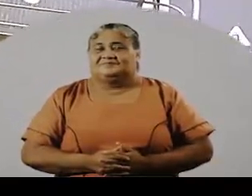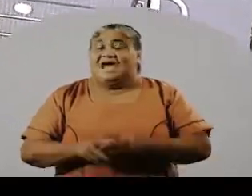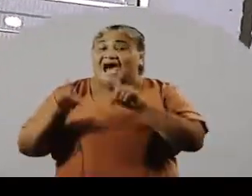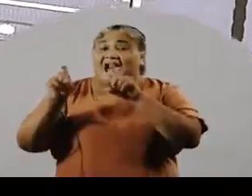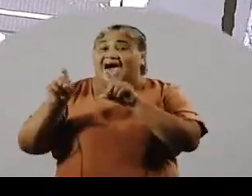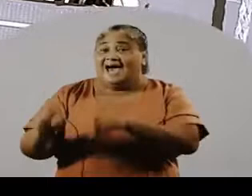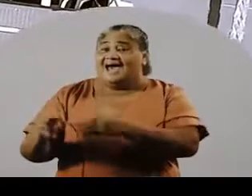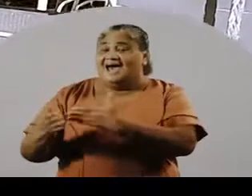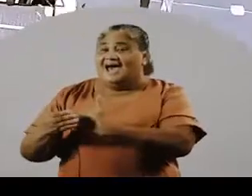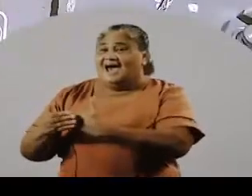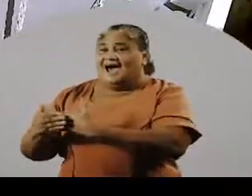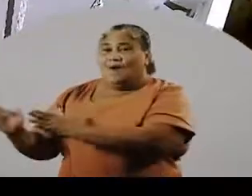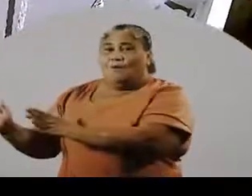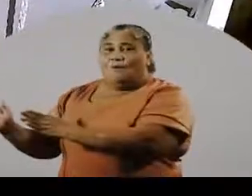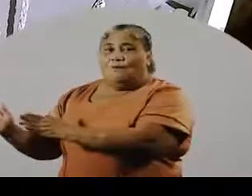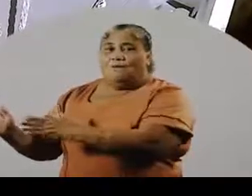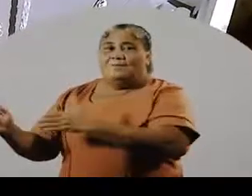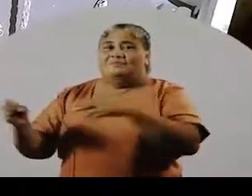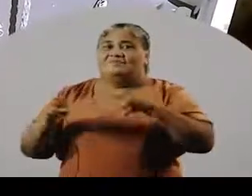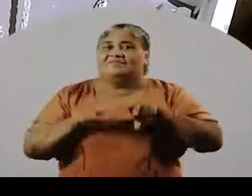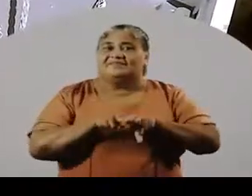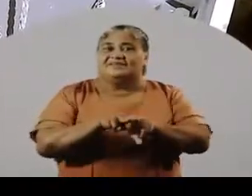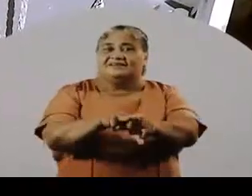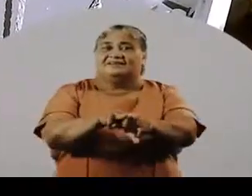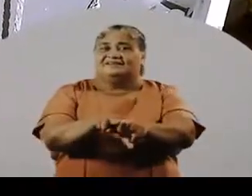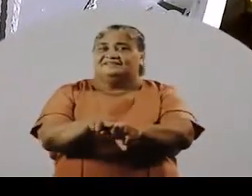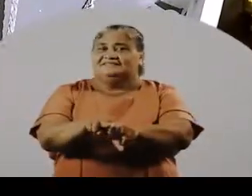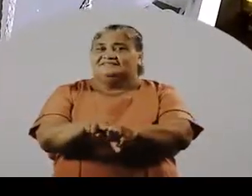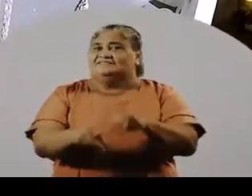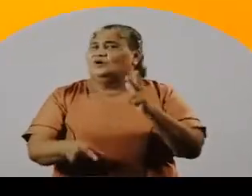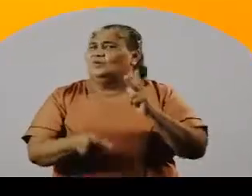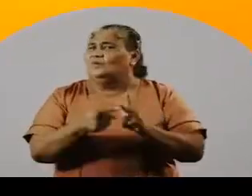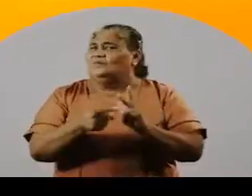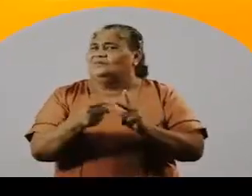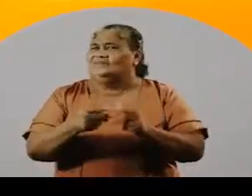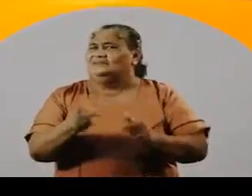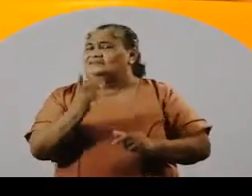Stay away from the rails and other parts of the boat that are out of bounds for passengers.